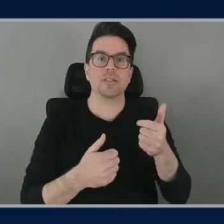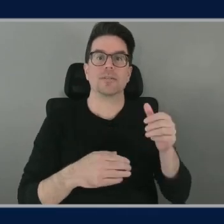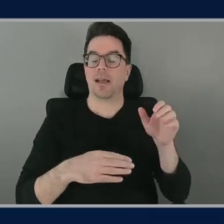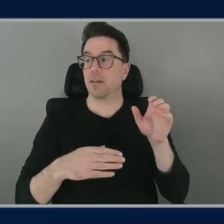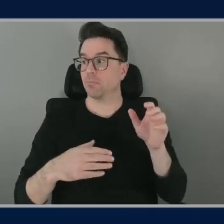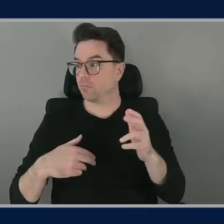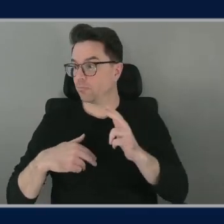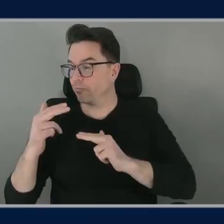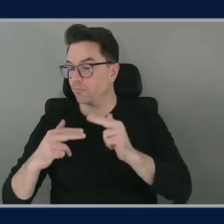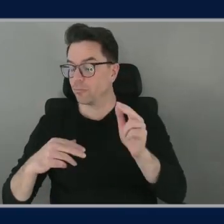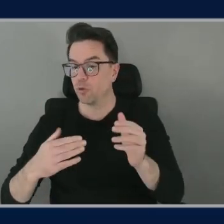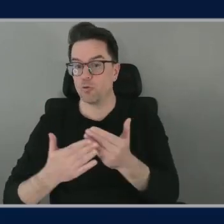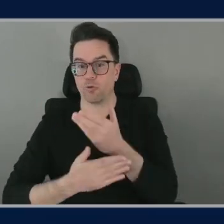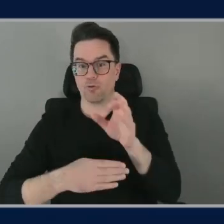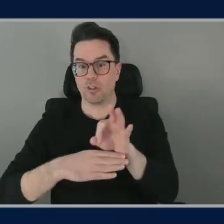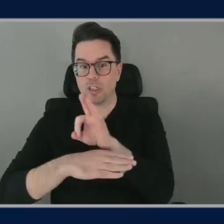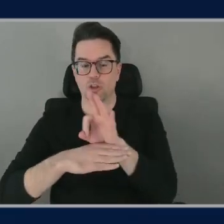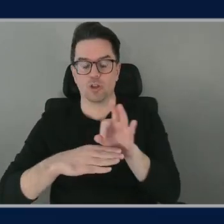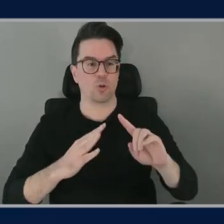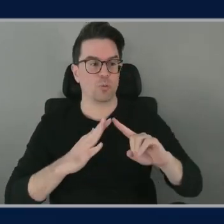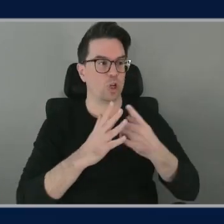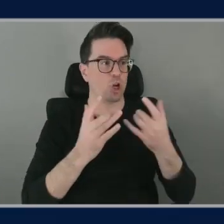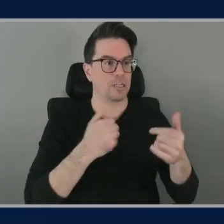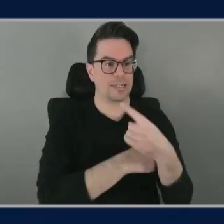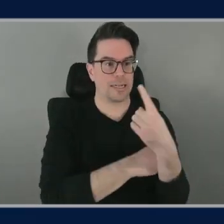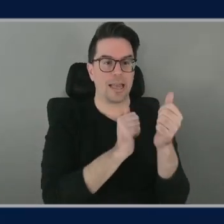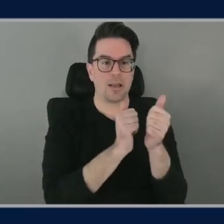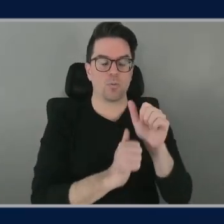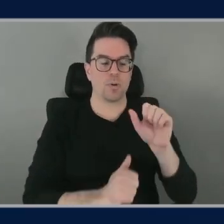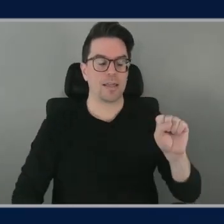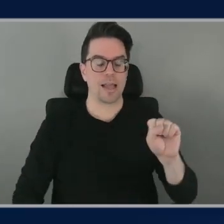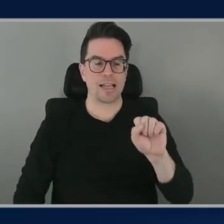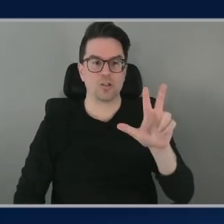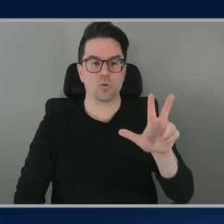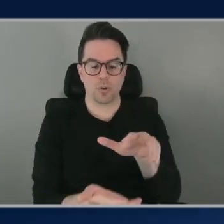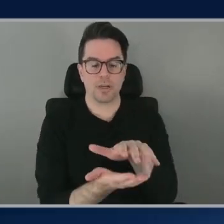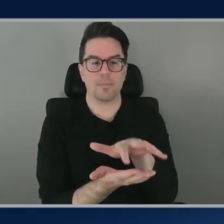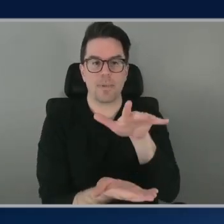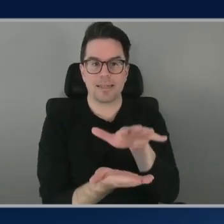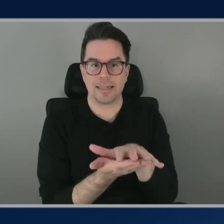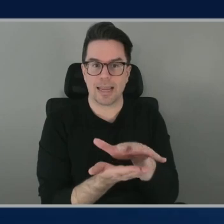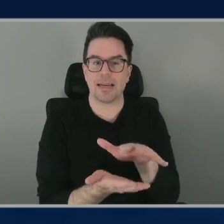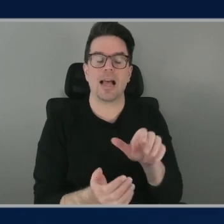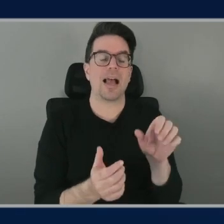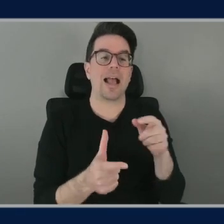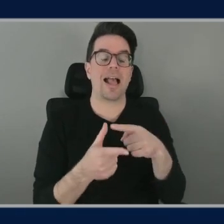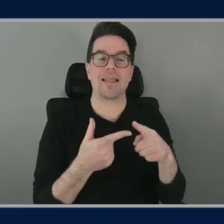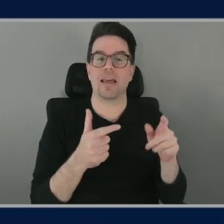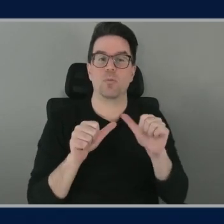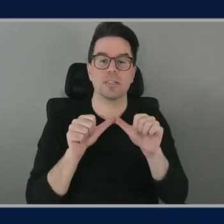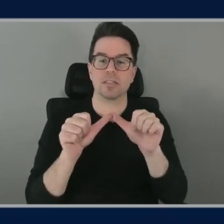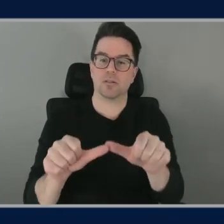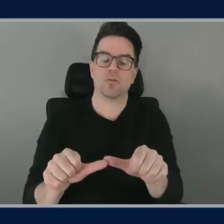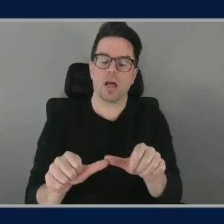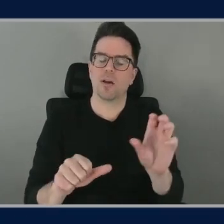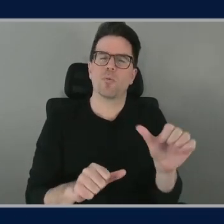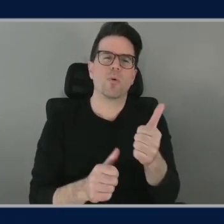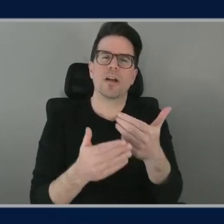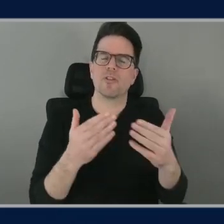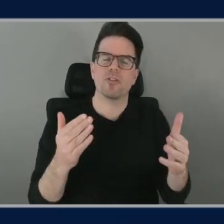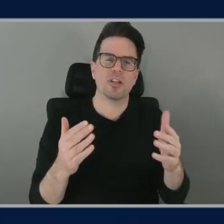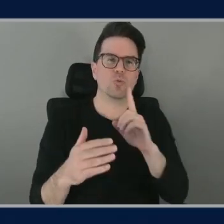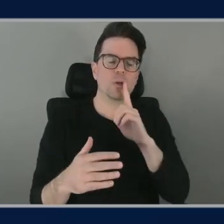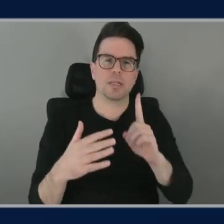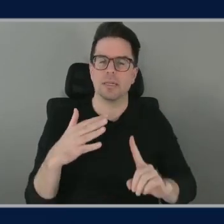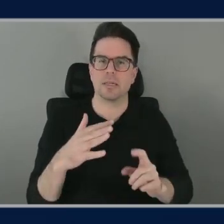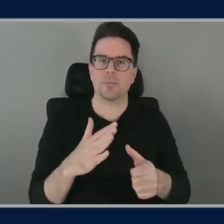like S3 metadata, and then we kind of continued on. What else had stood out to you, Adrian? Really, S3